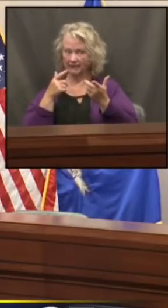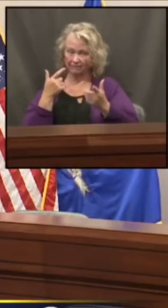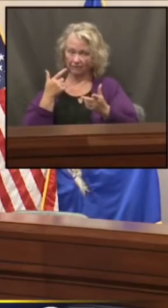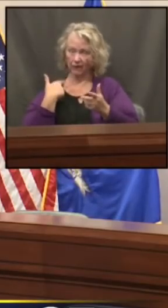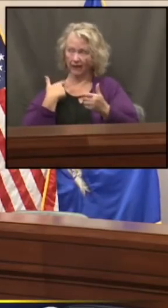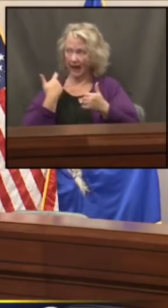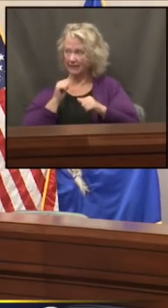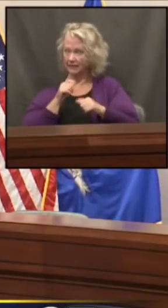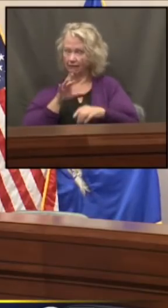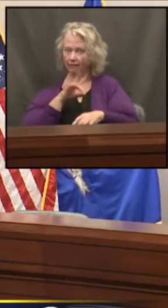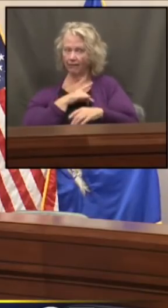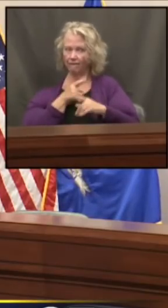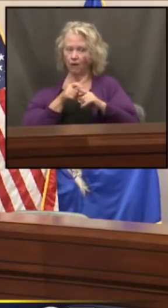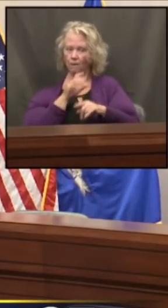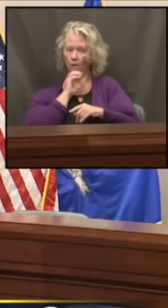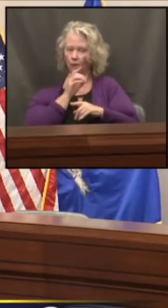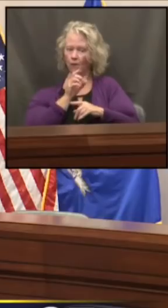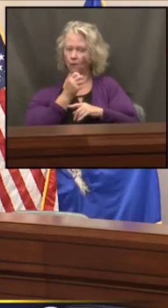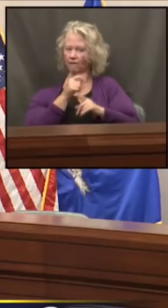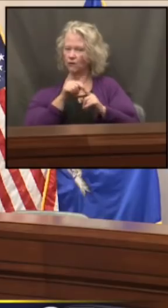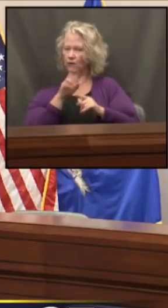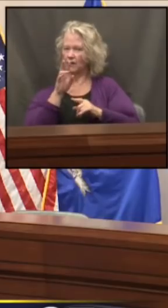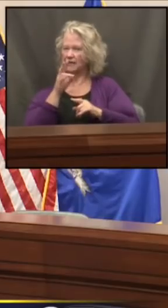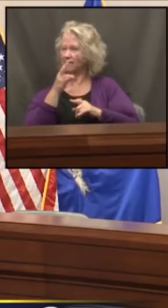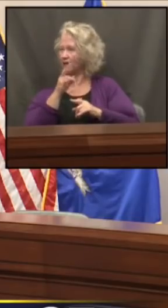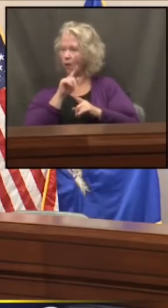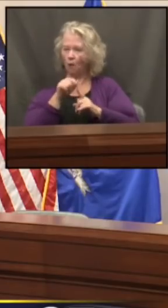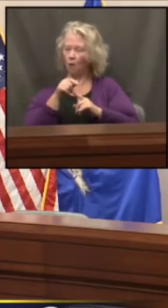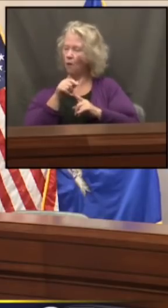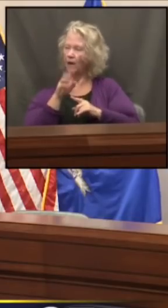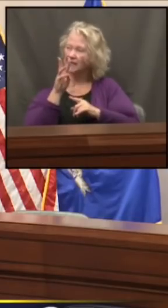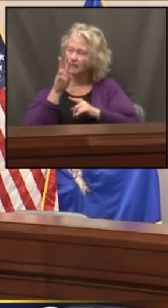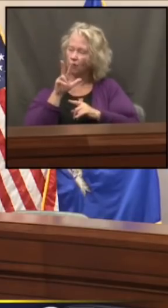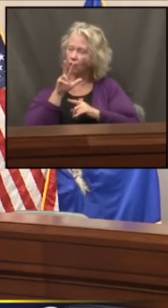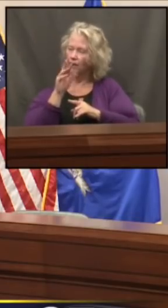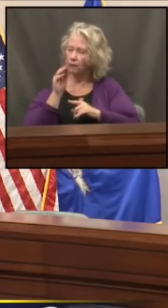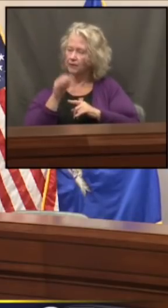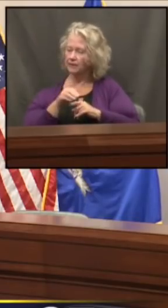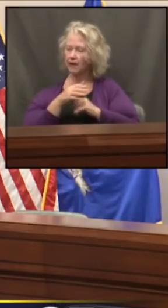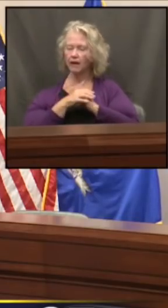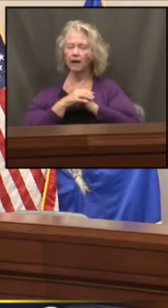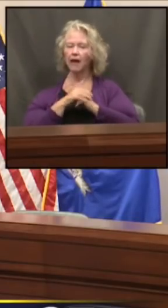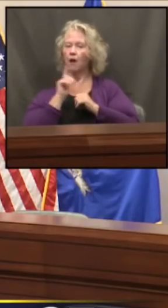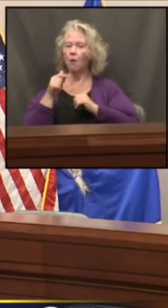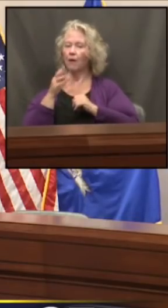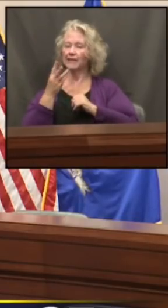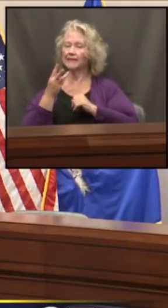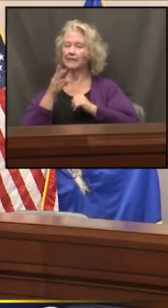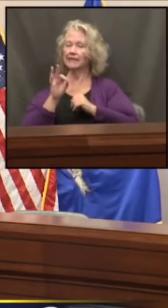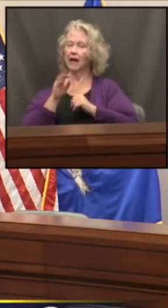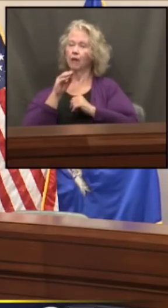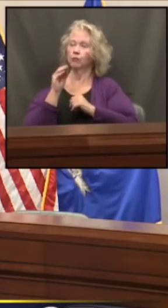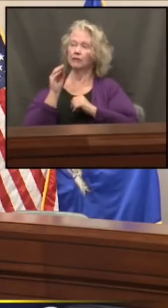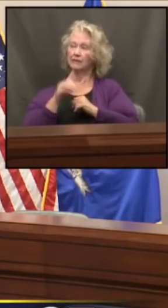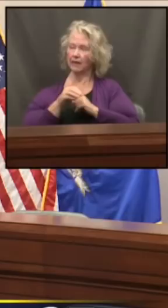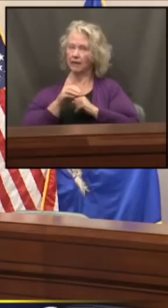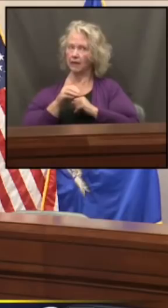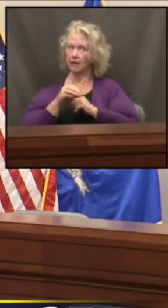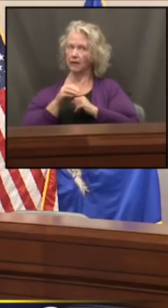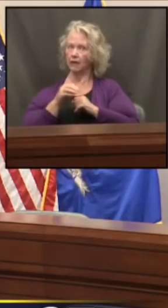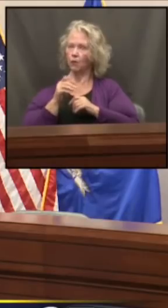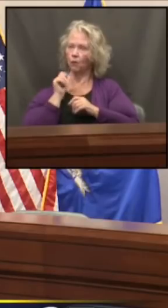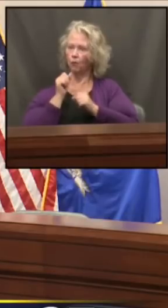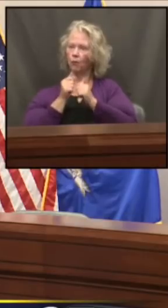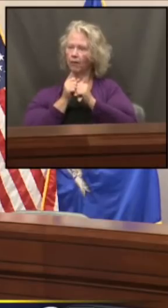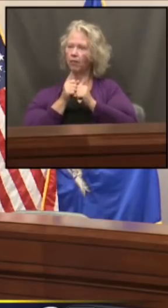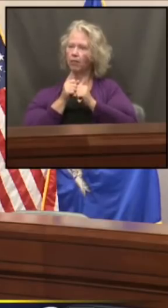17, there's only 63% fully vaccinated and about 69% at least one dose.